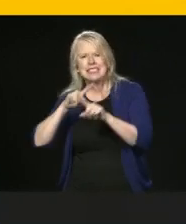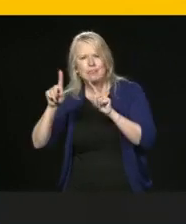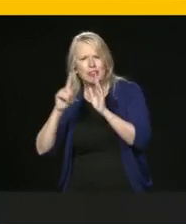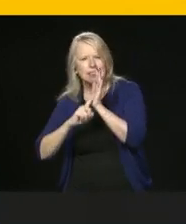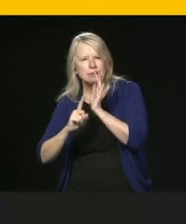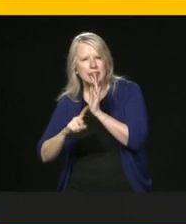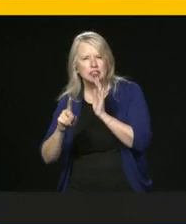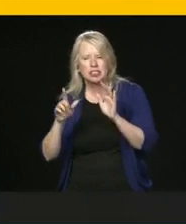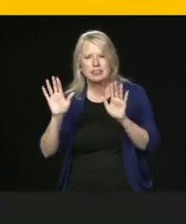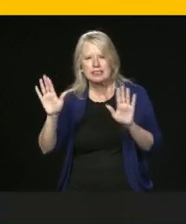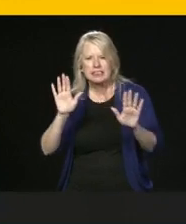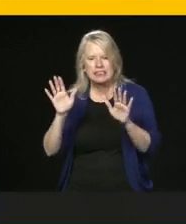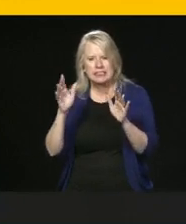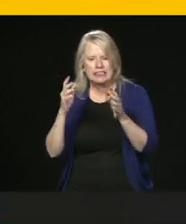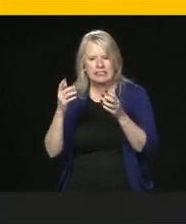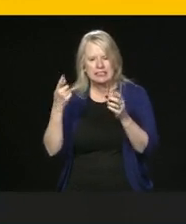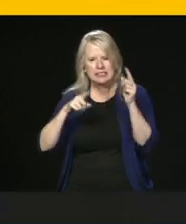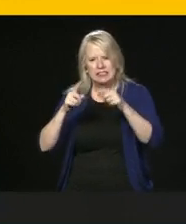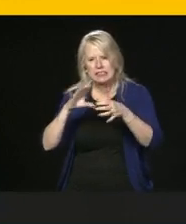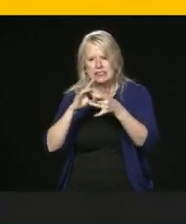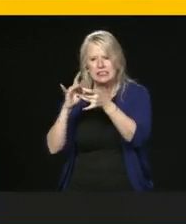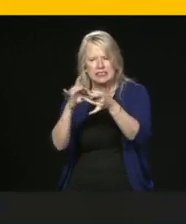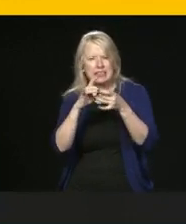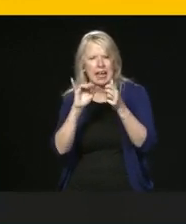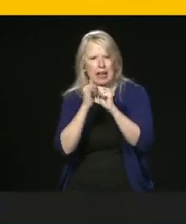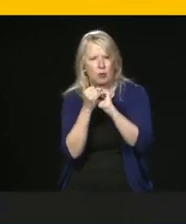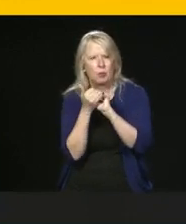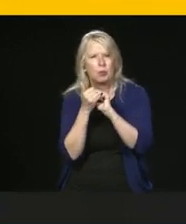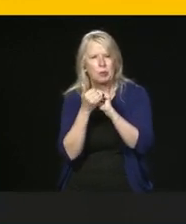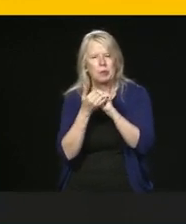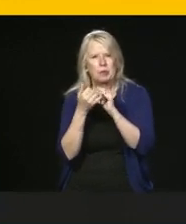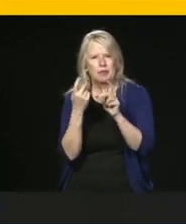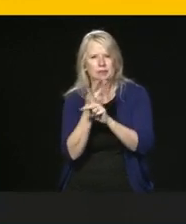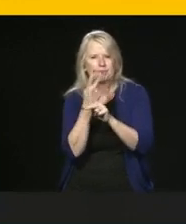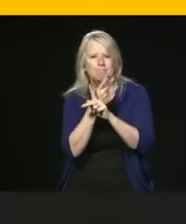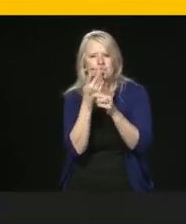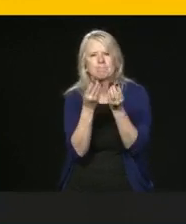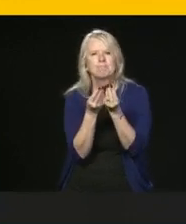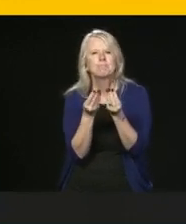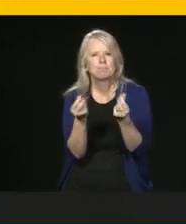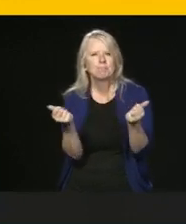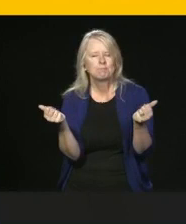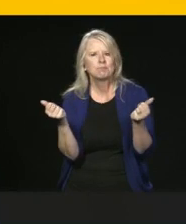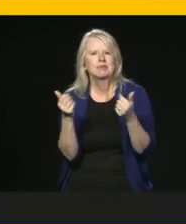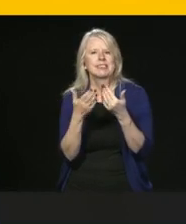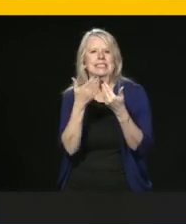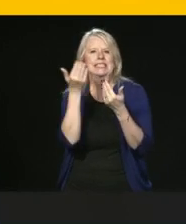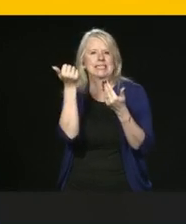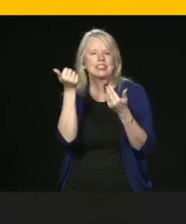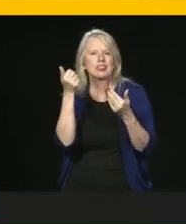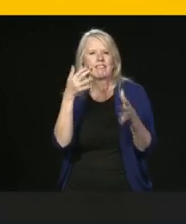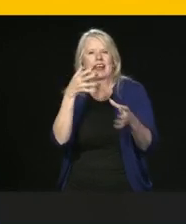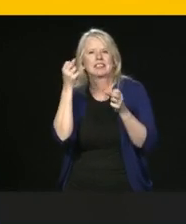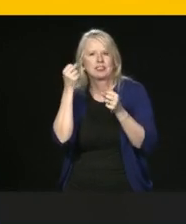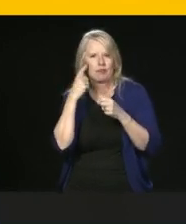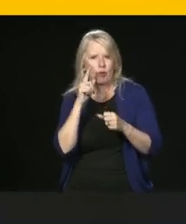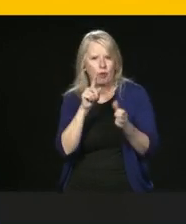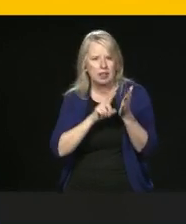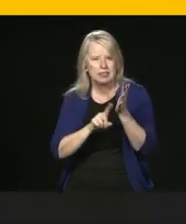right now to finding different ways to make it easier and faster. So, and we are also calling